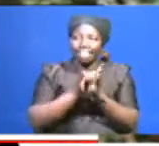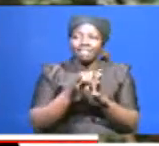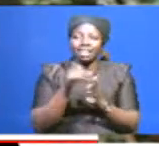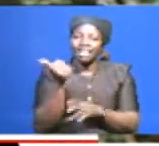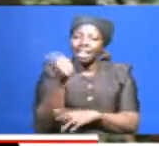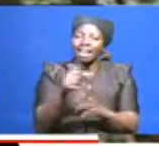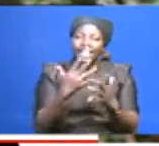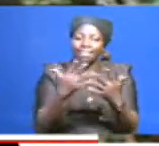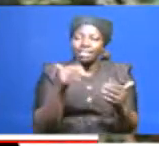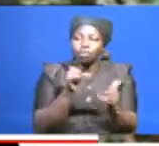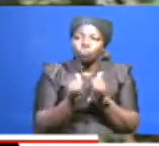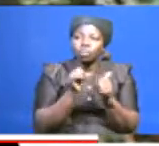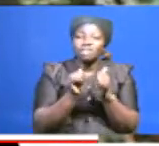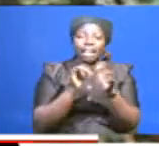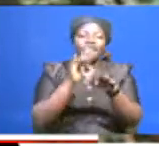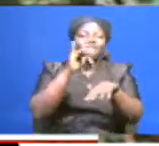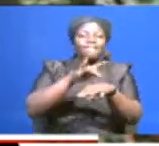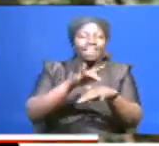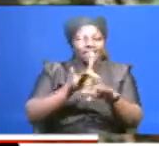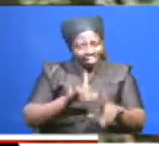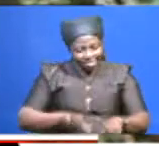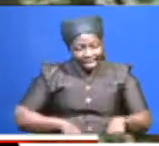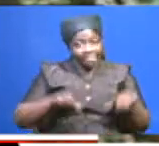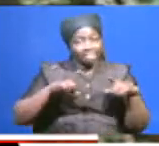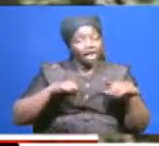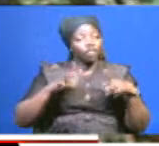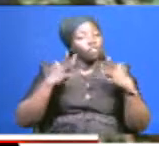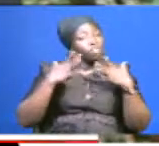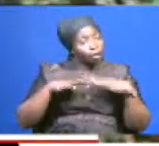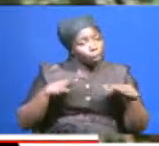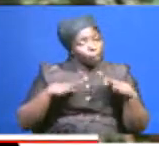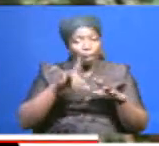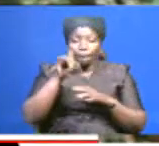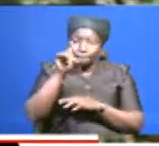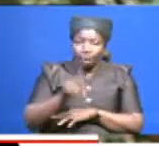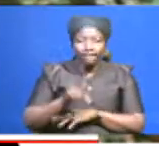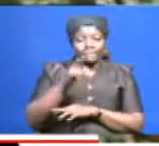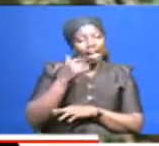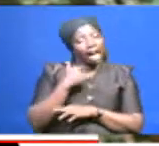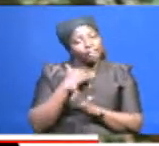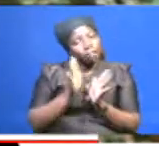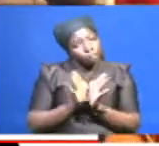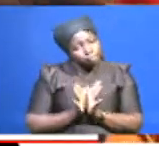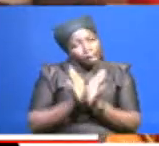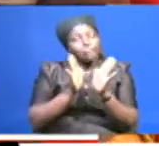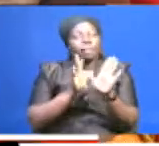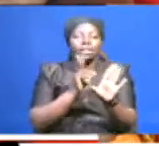ambayo inaguza maisha ya wananchi lazima ifanyiwe kitu inaitwa public.